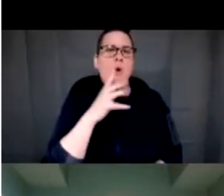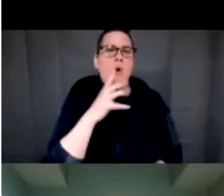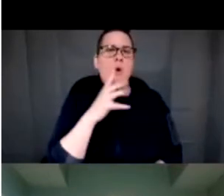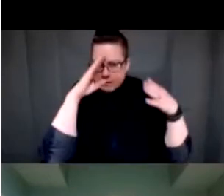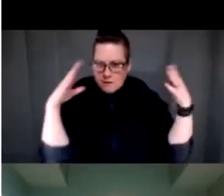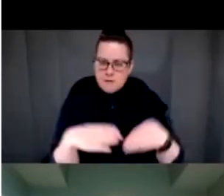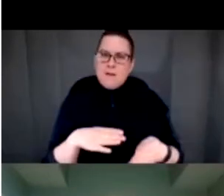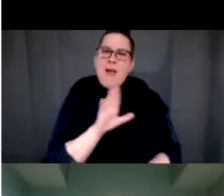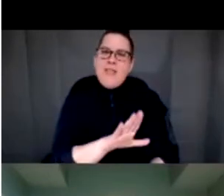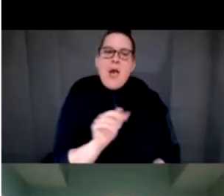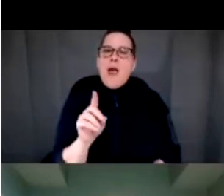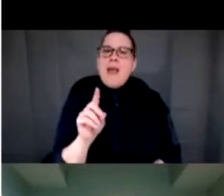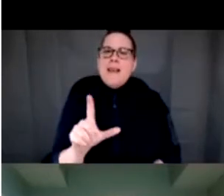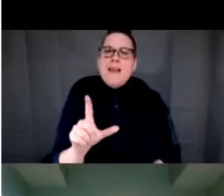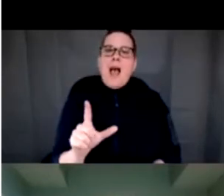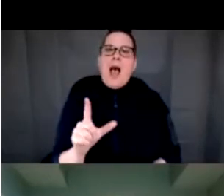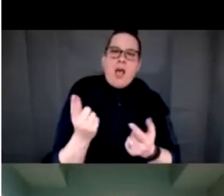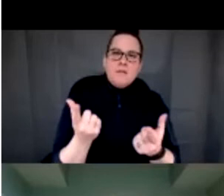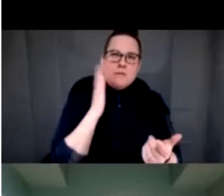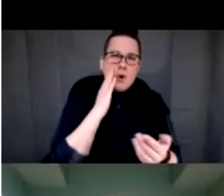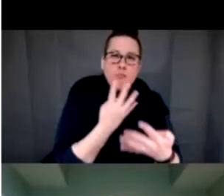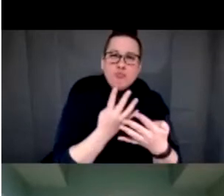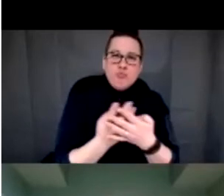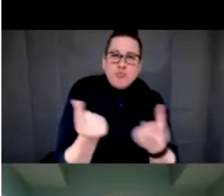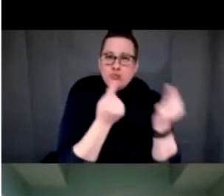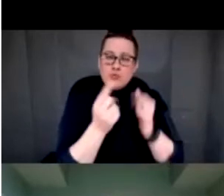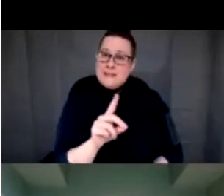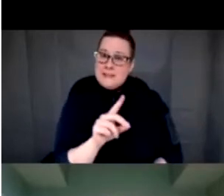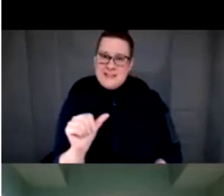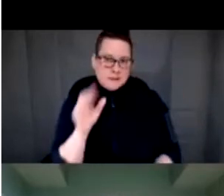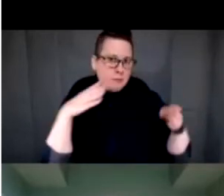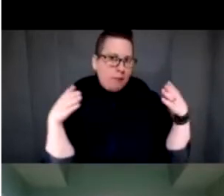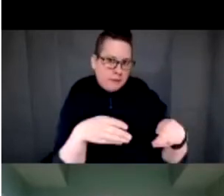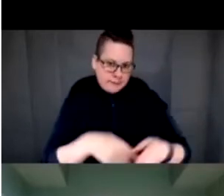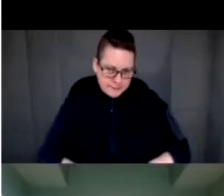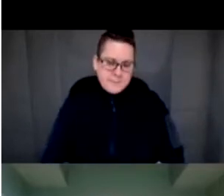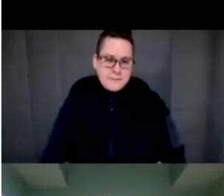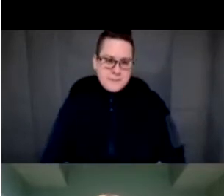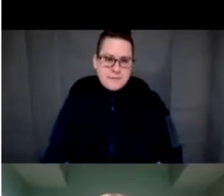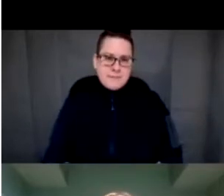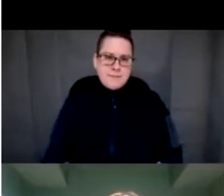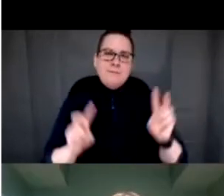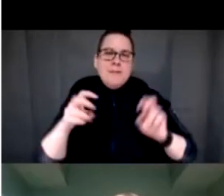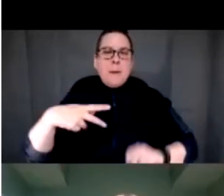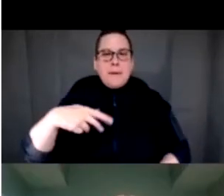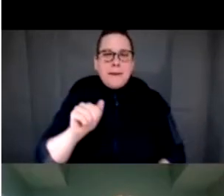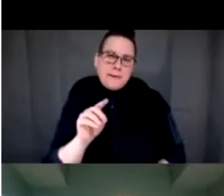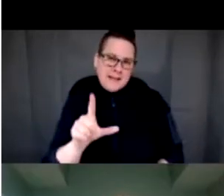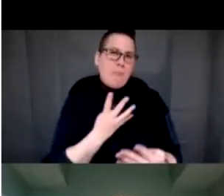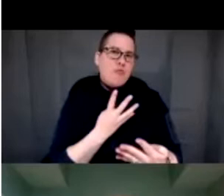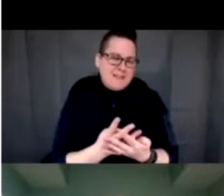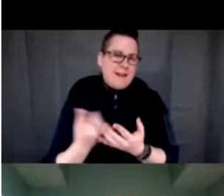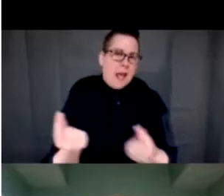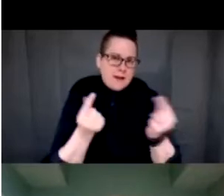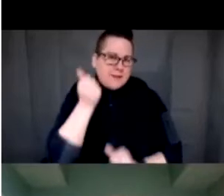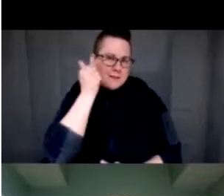focusing on disability in those activities that are necessary for managing prison life, so PADLs, prison activities of daily